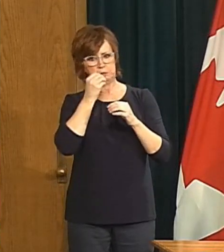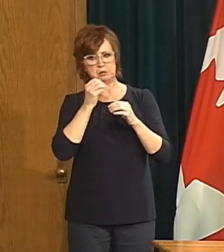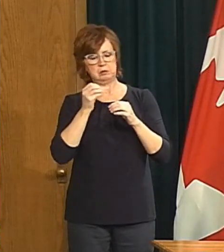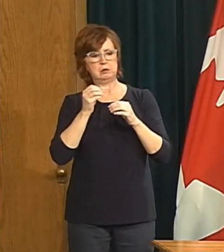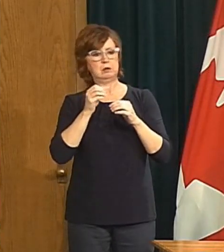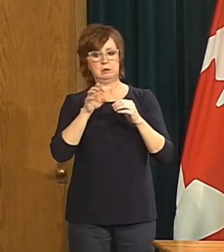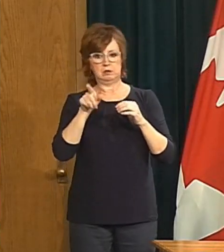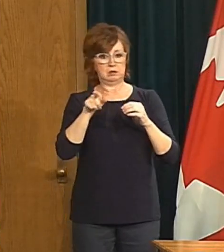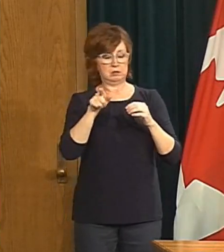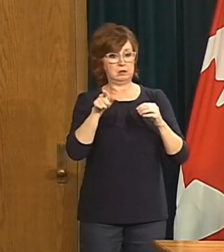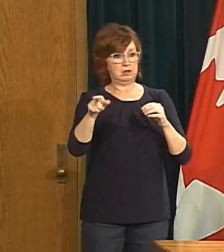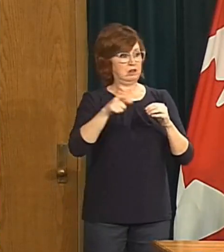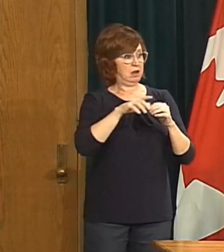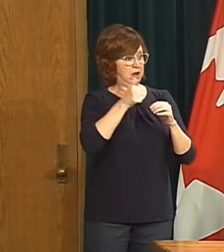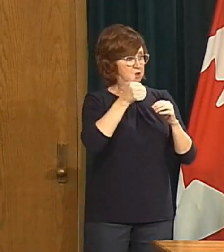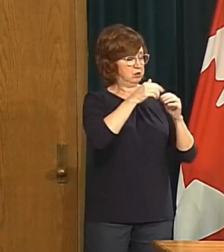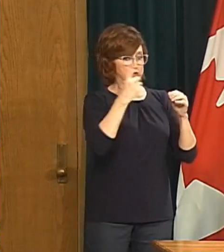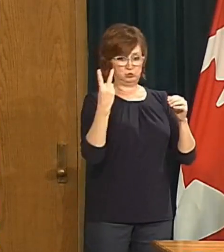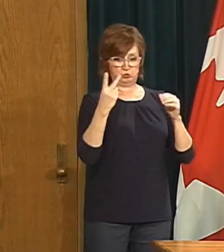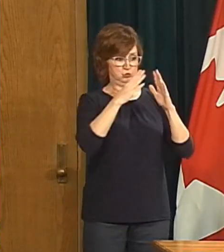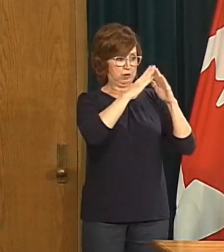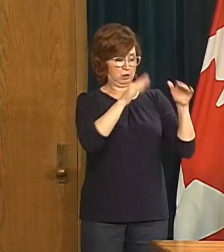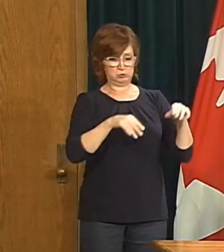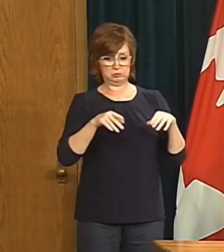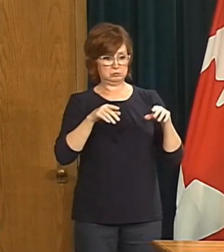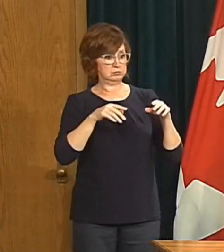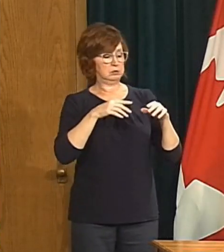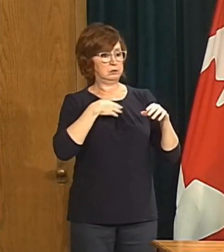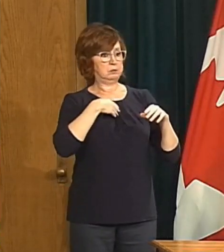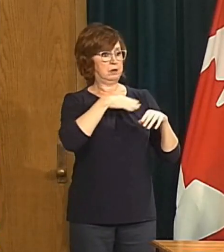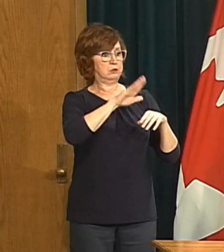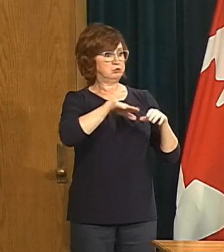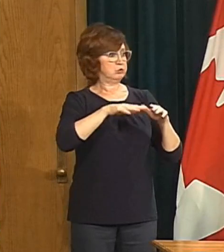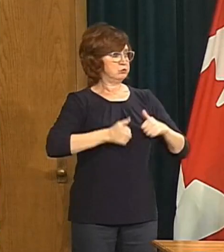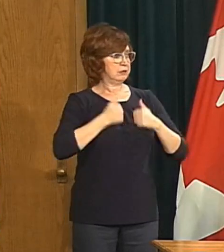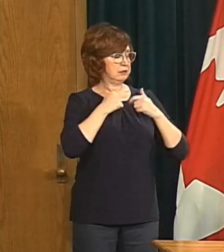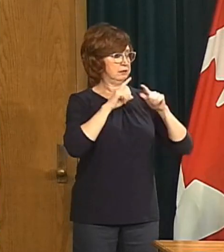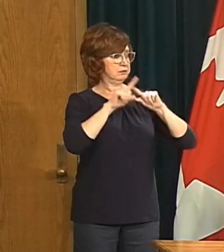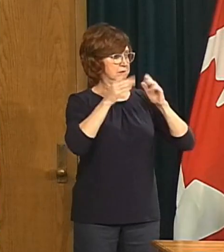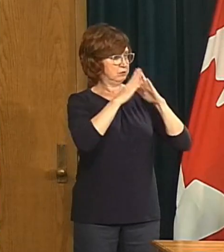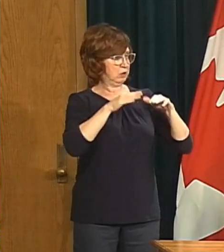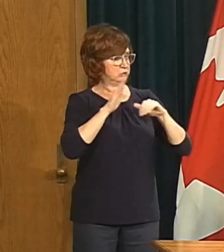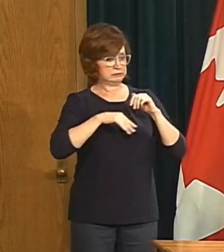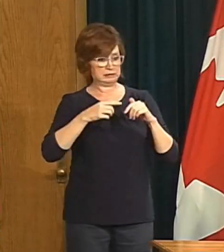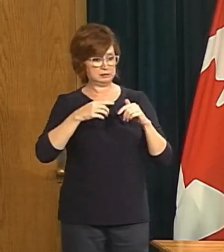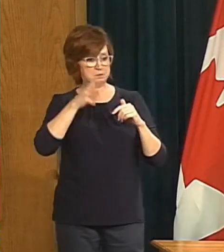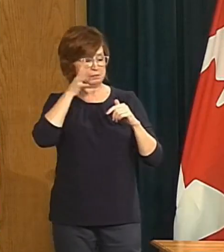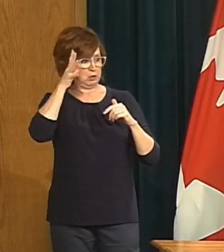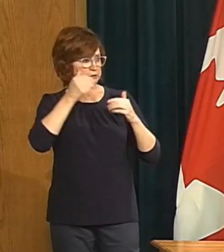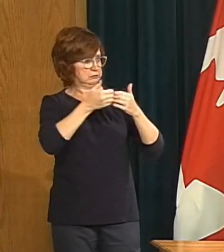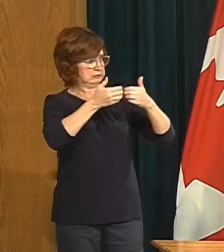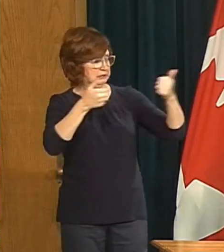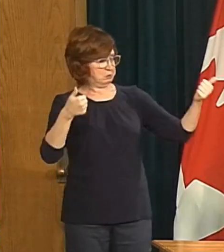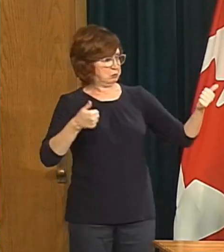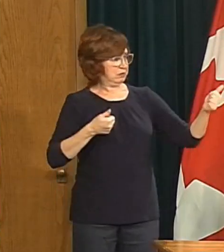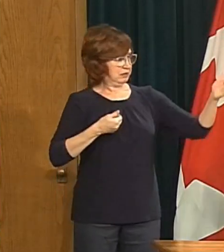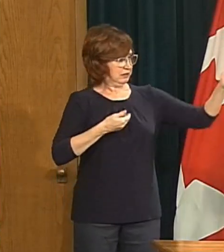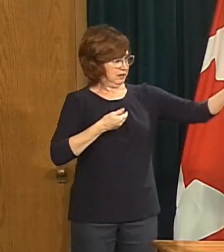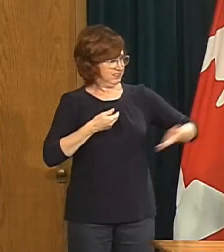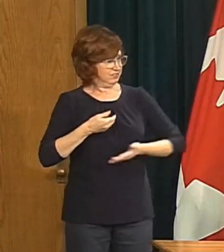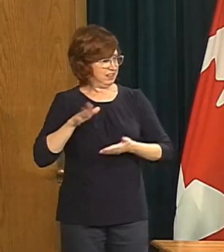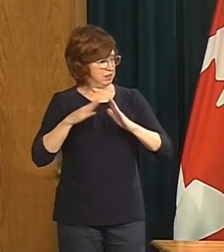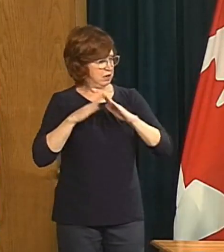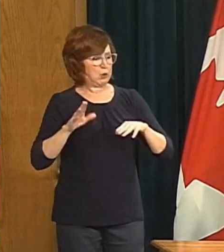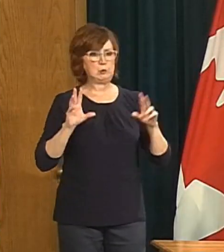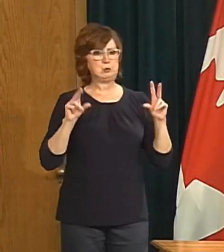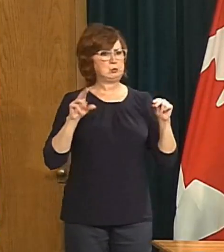household were not gathering together. Now, this is new and different for us. In particular, I would say